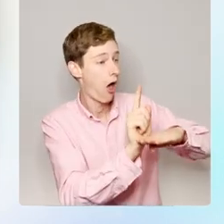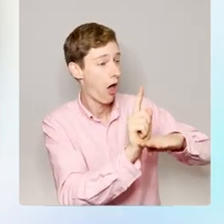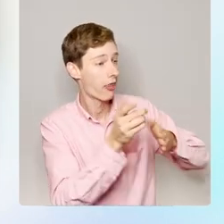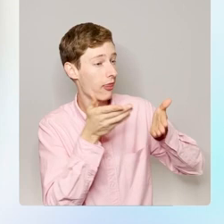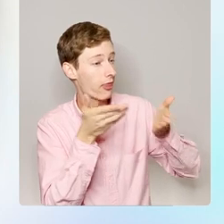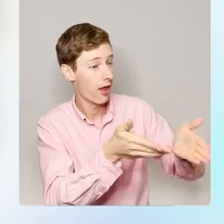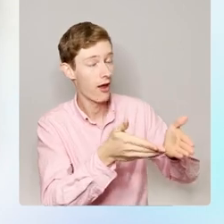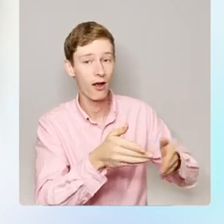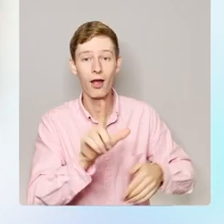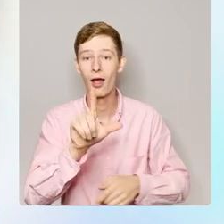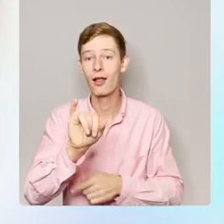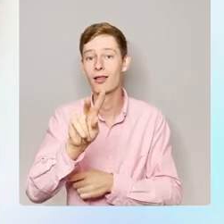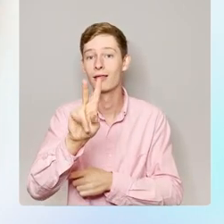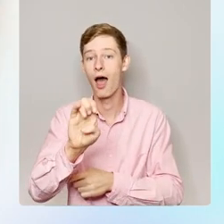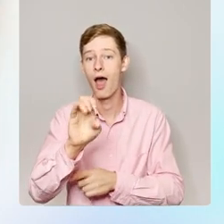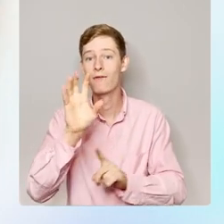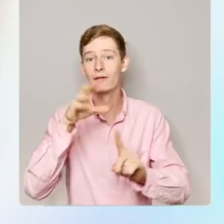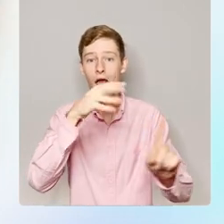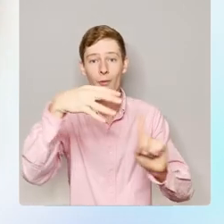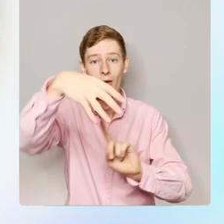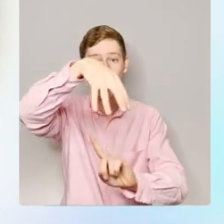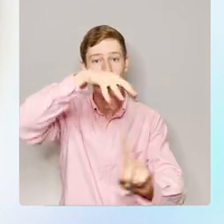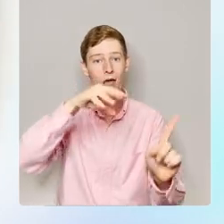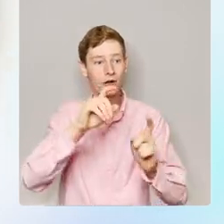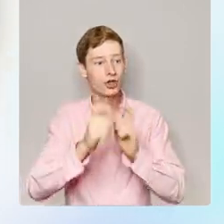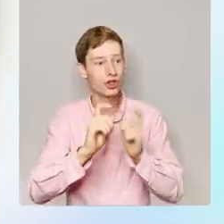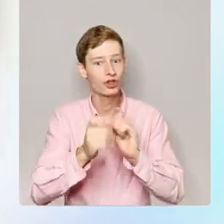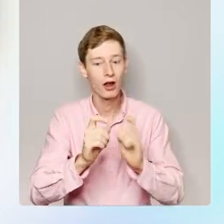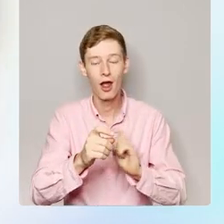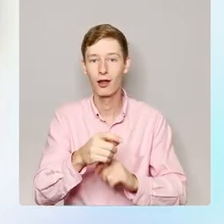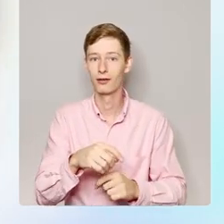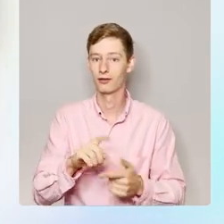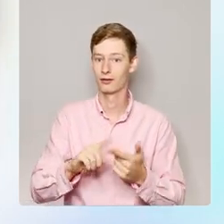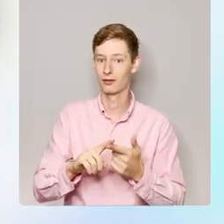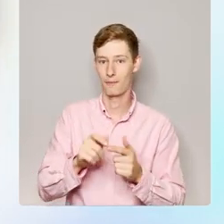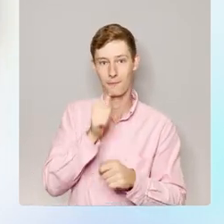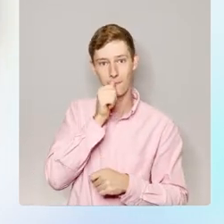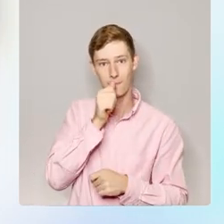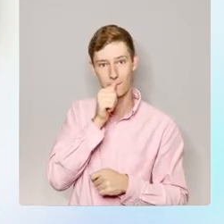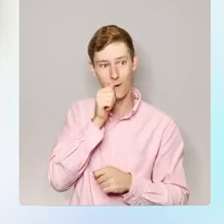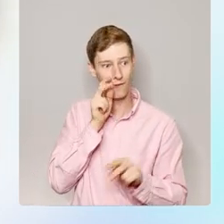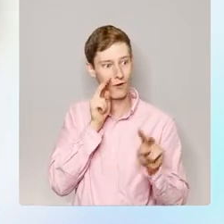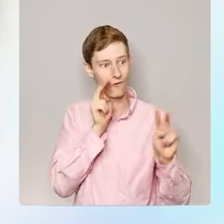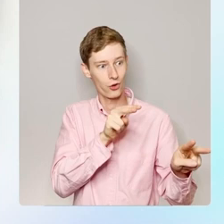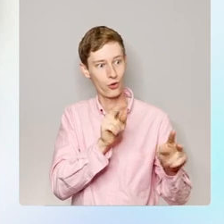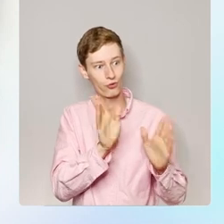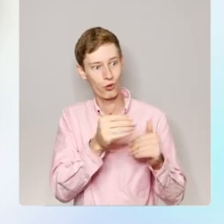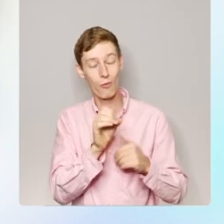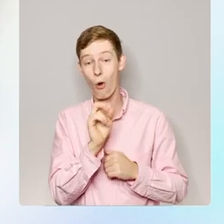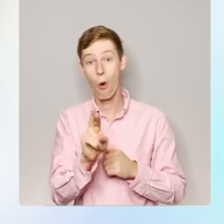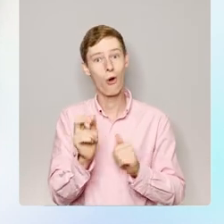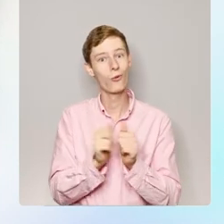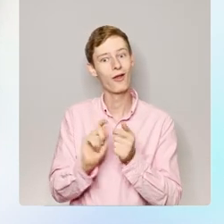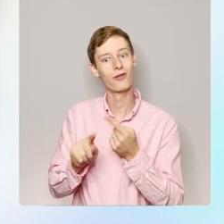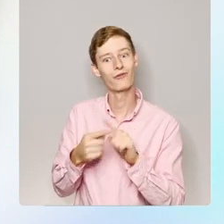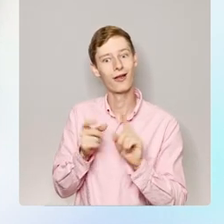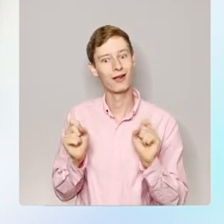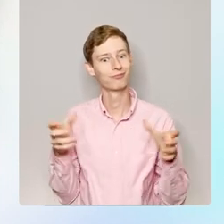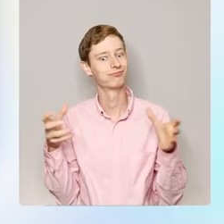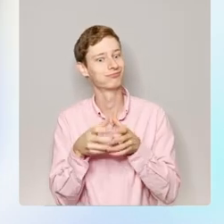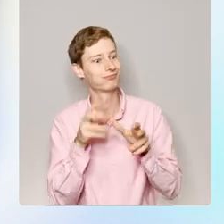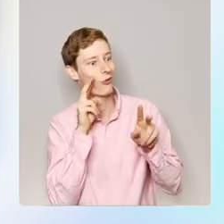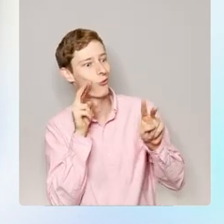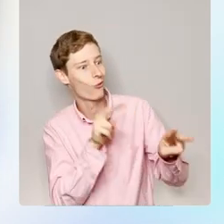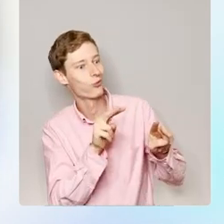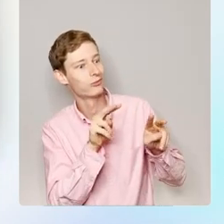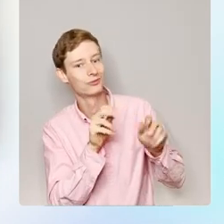with live camera switching, 8K streaming, and private viewing rooms for watching alone or with friends. Stadium launches on